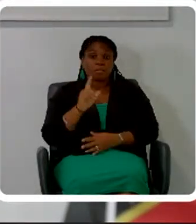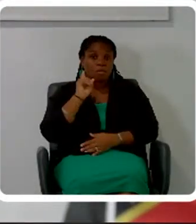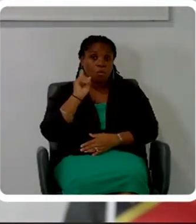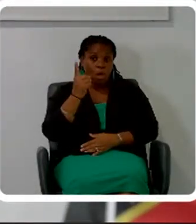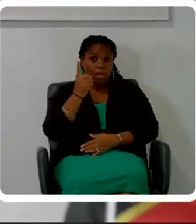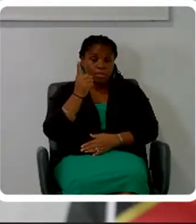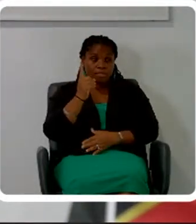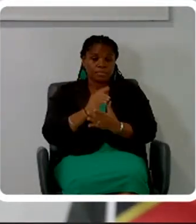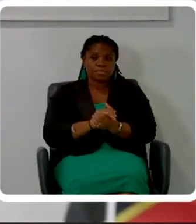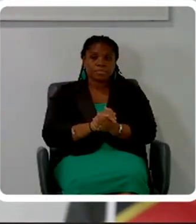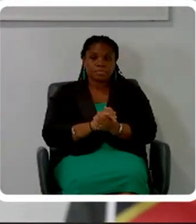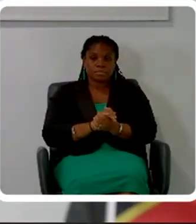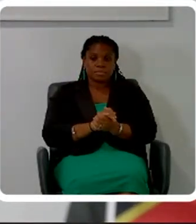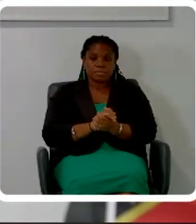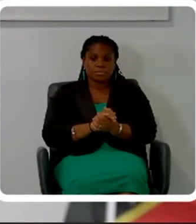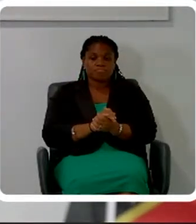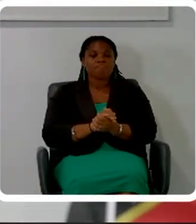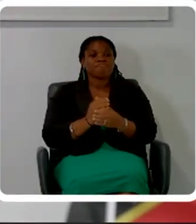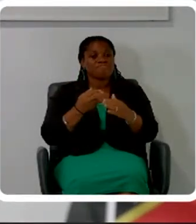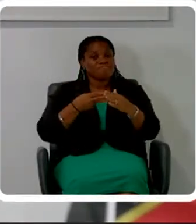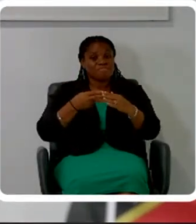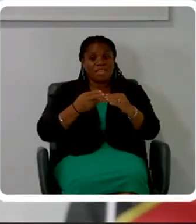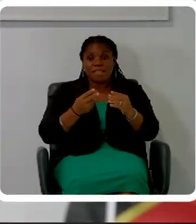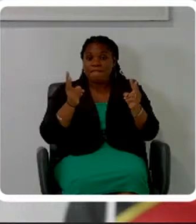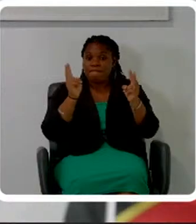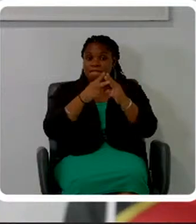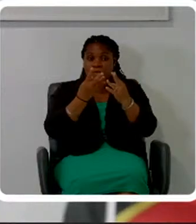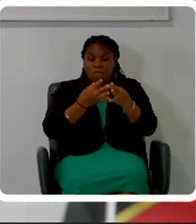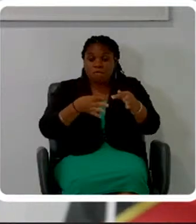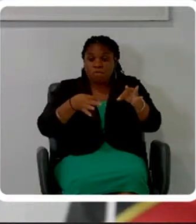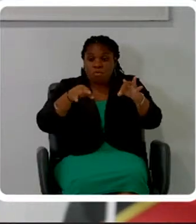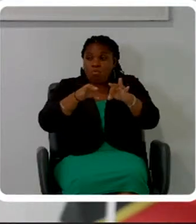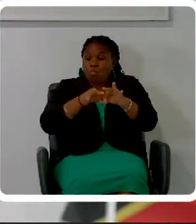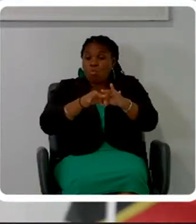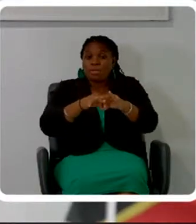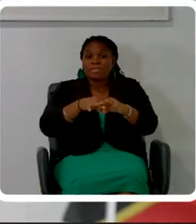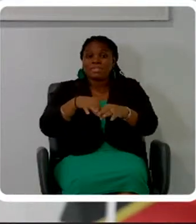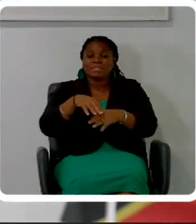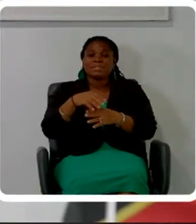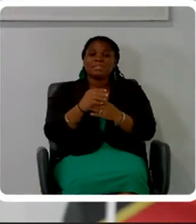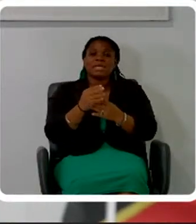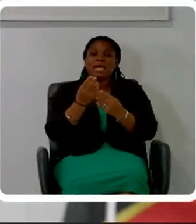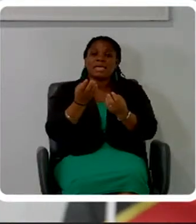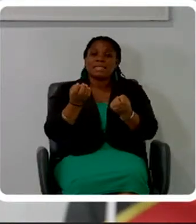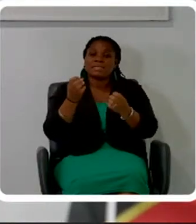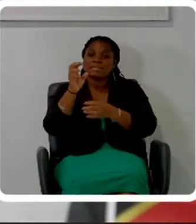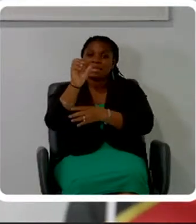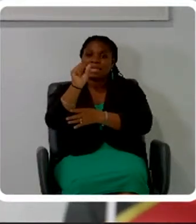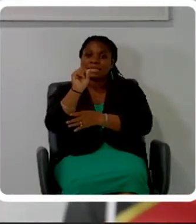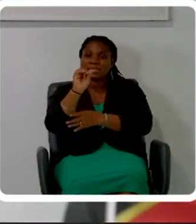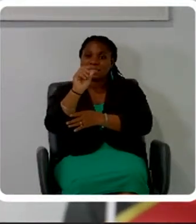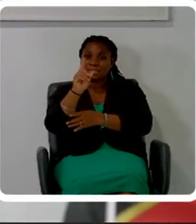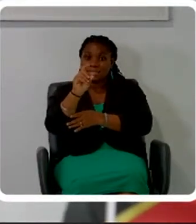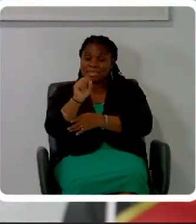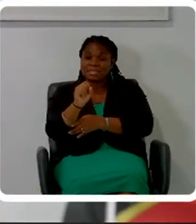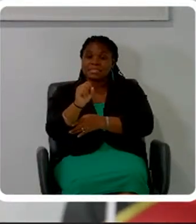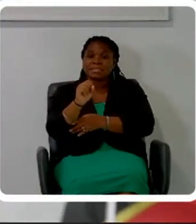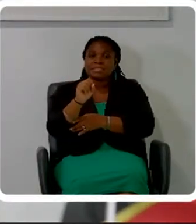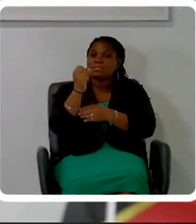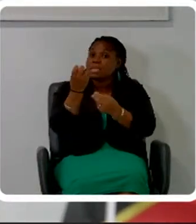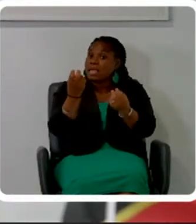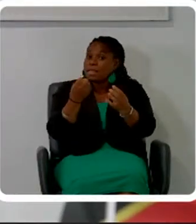One, I engage in high-level side events, such as Summit of the Future,